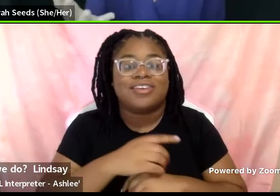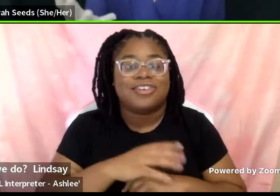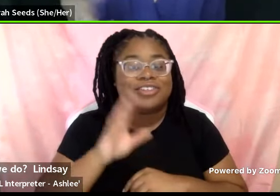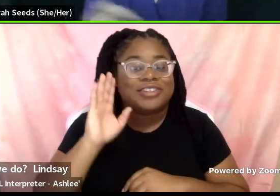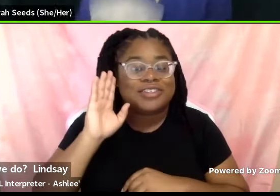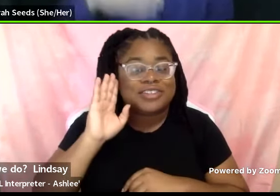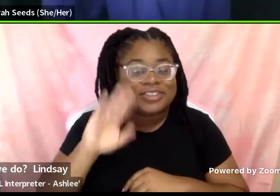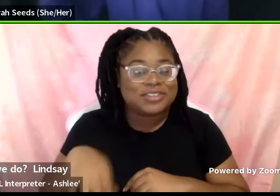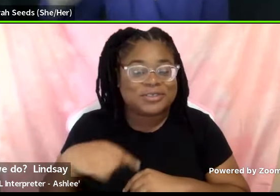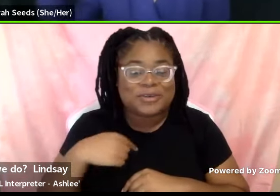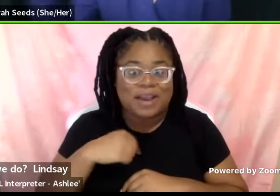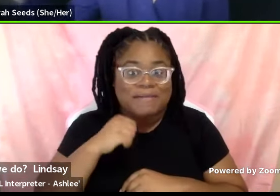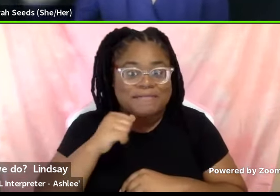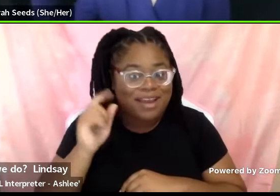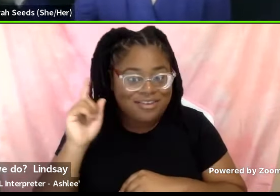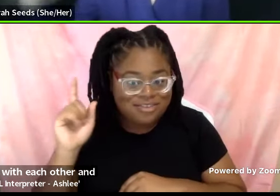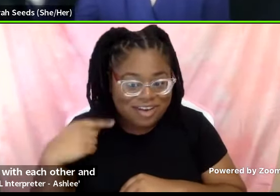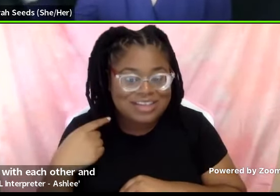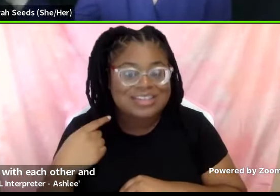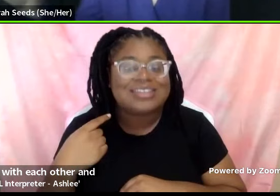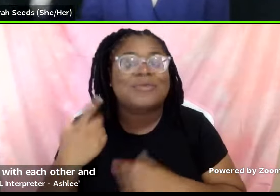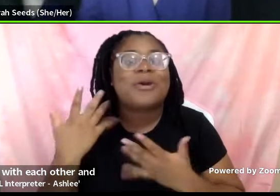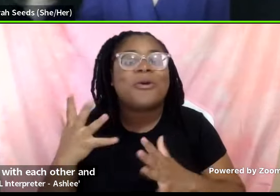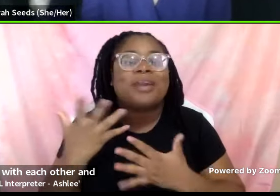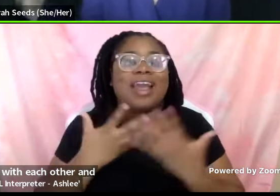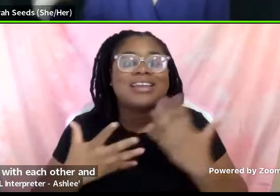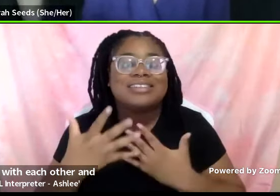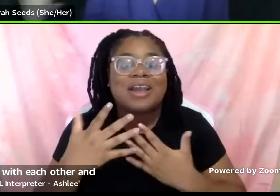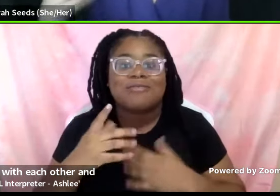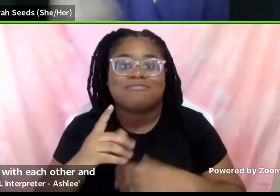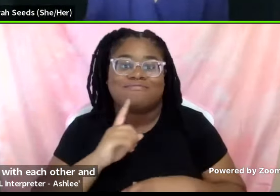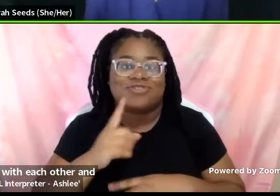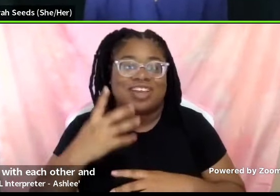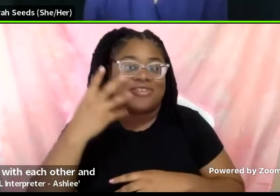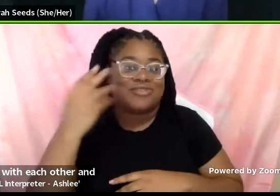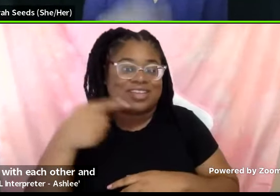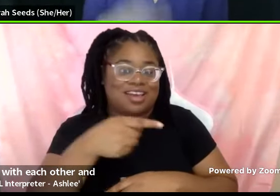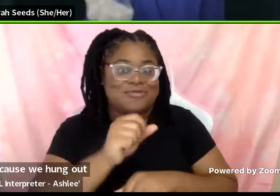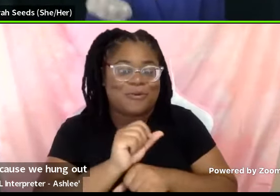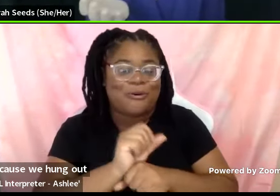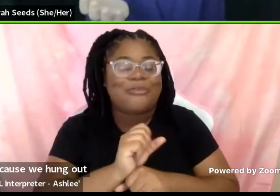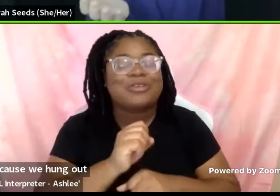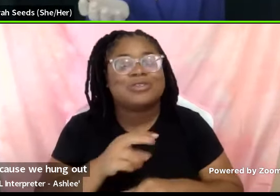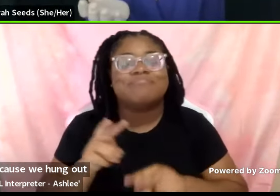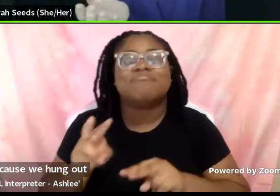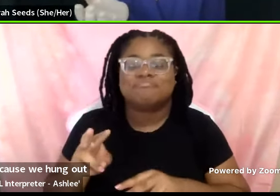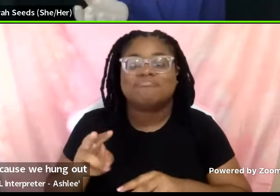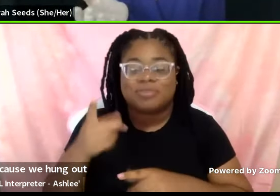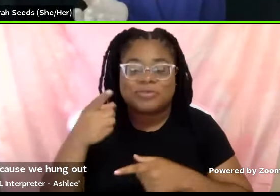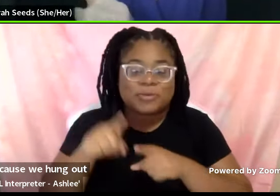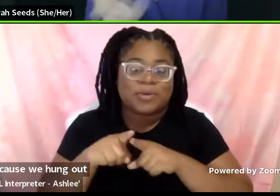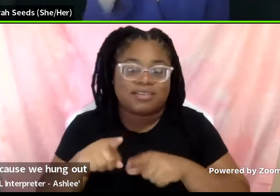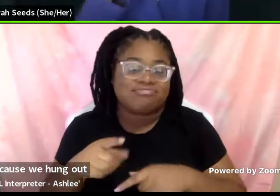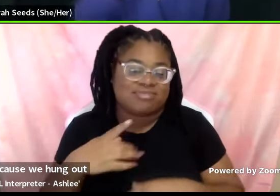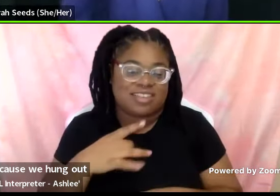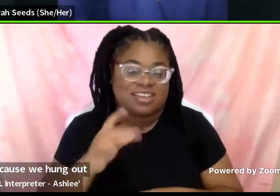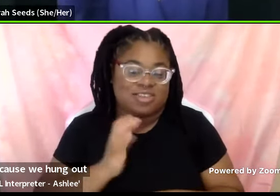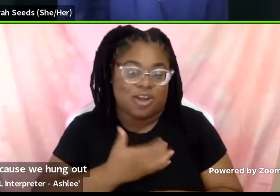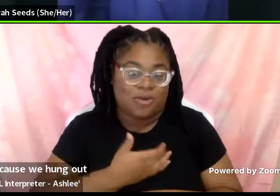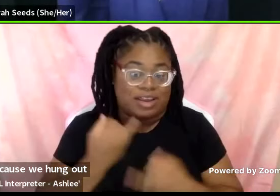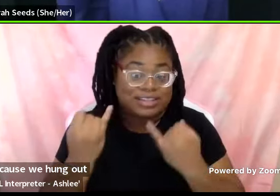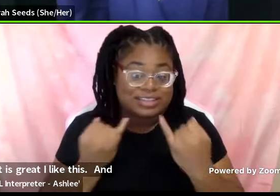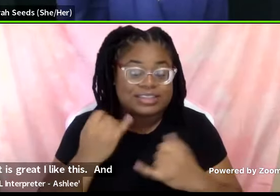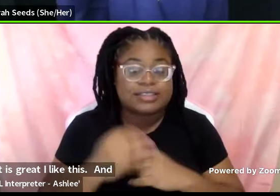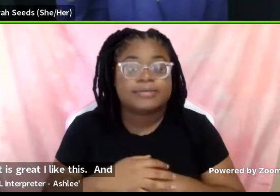hung out as people. And then she was like, yeah, this idea is great. This is a good idea. I like this. And yeah, so we started with the web